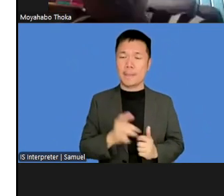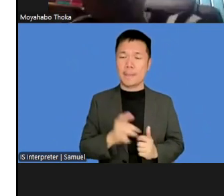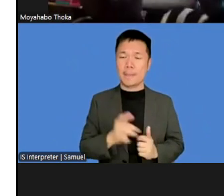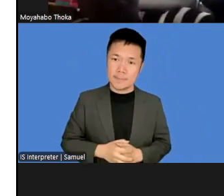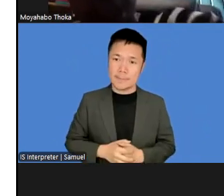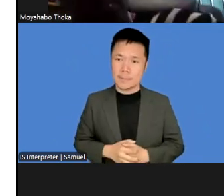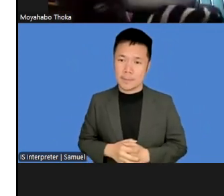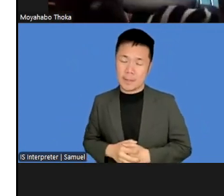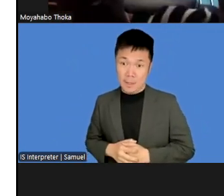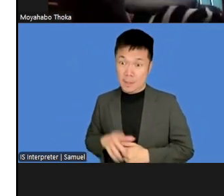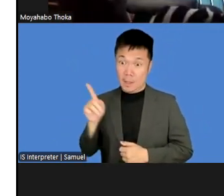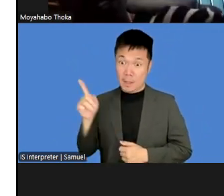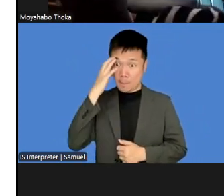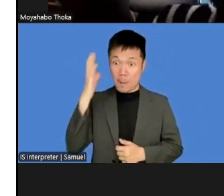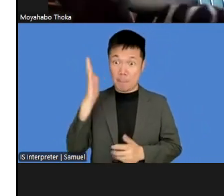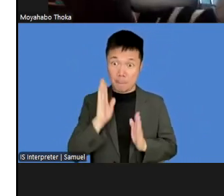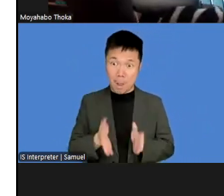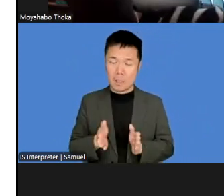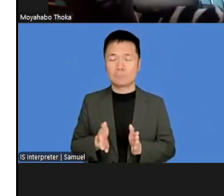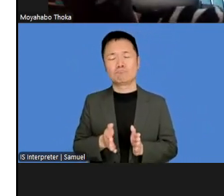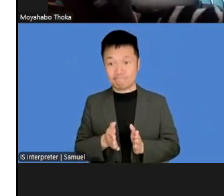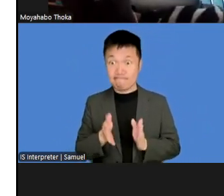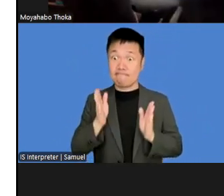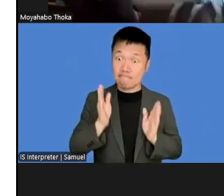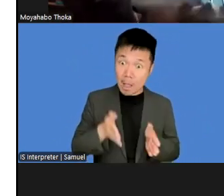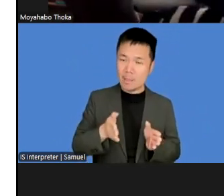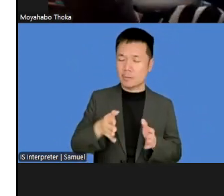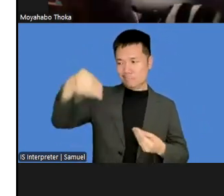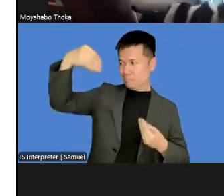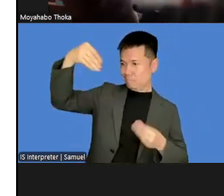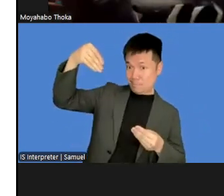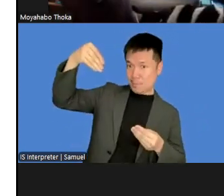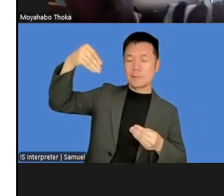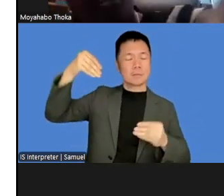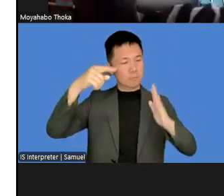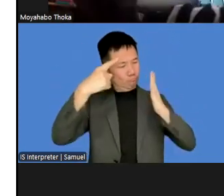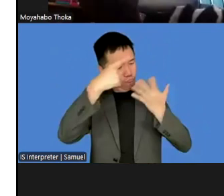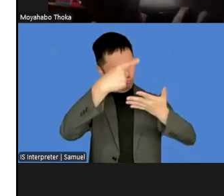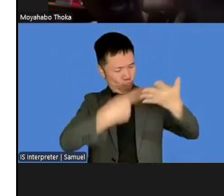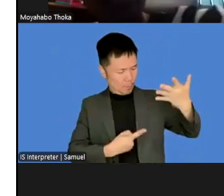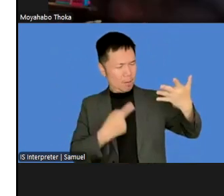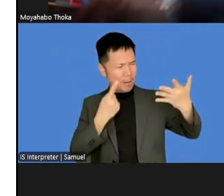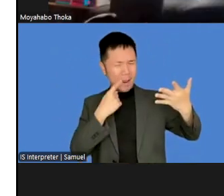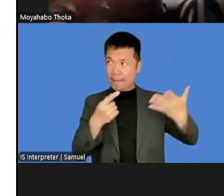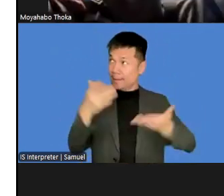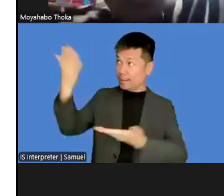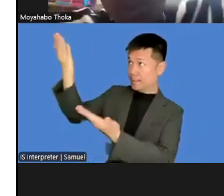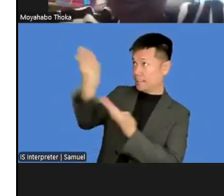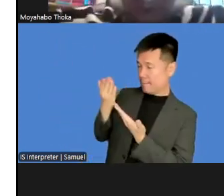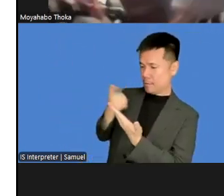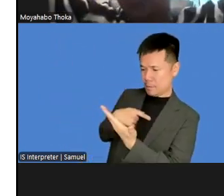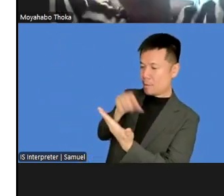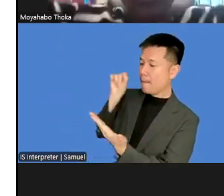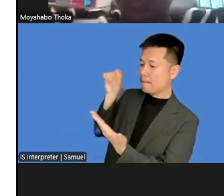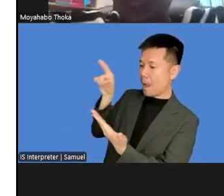they should publish those directives for us to be able to look at and comment on. So us and other